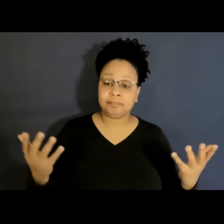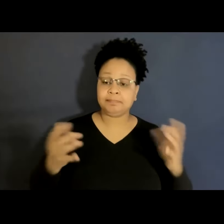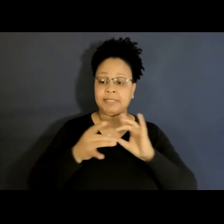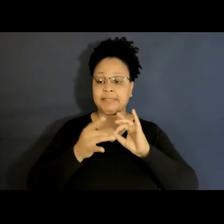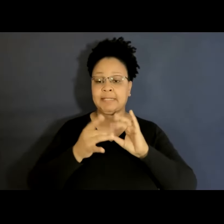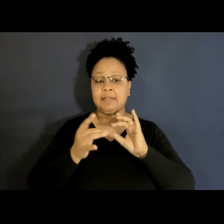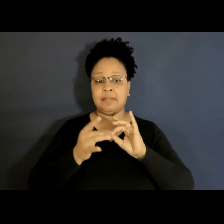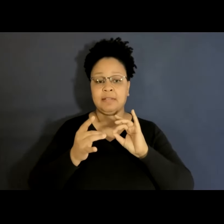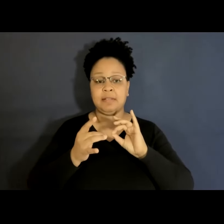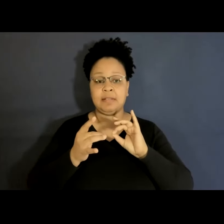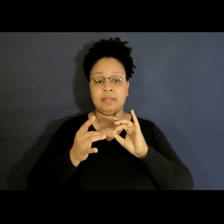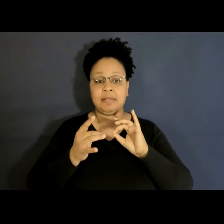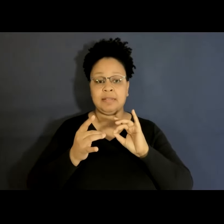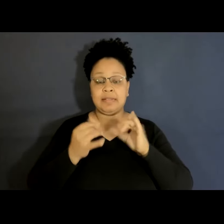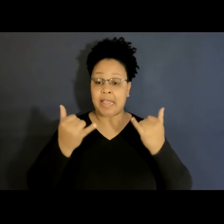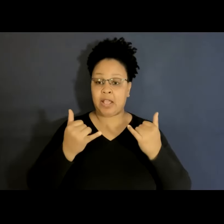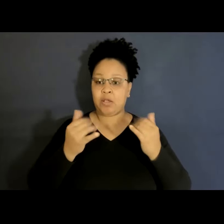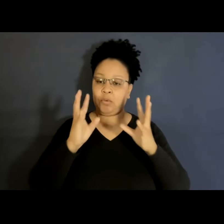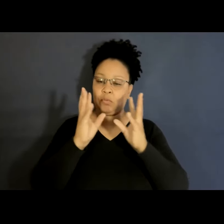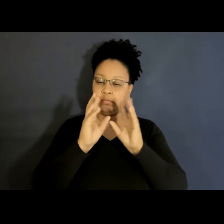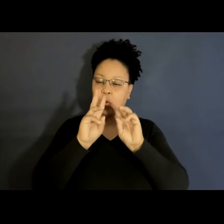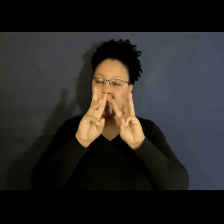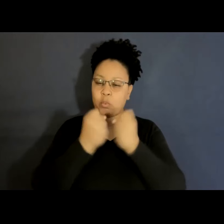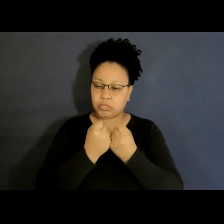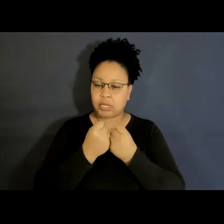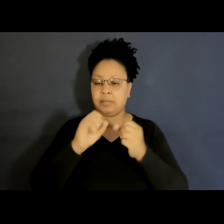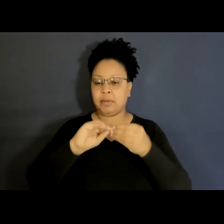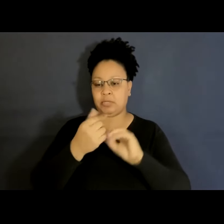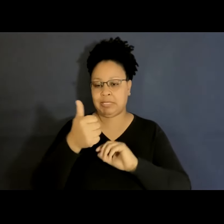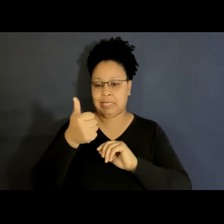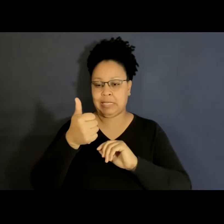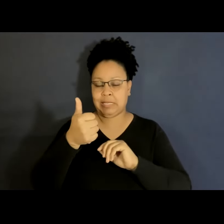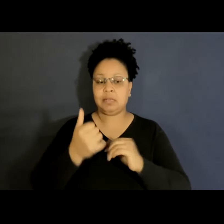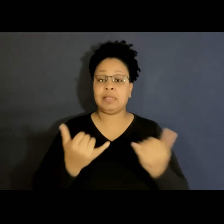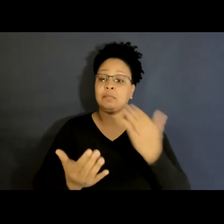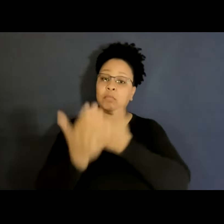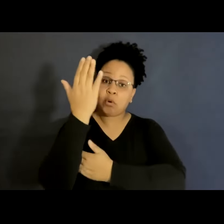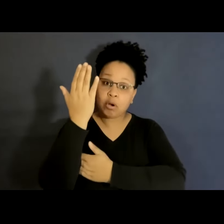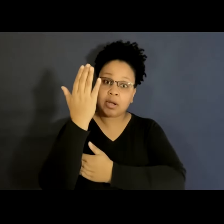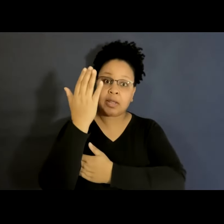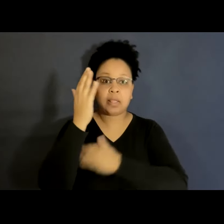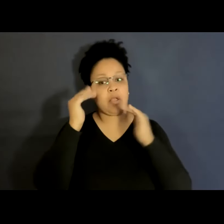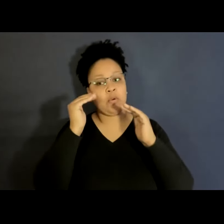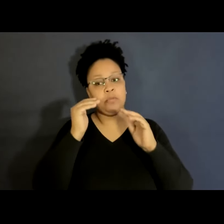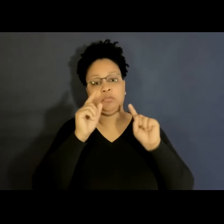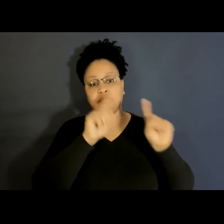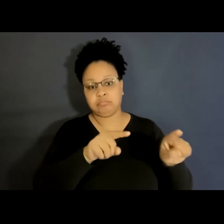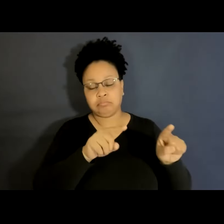our 10th session. We had a session earlier this morning, which I hope you were able to attend on